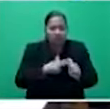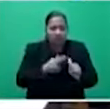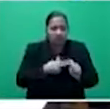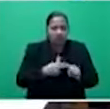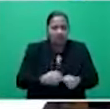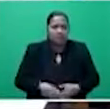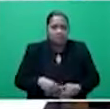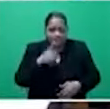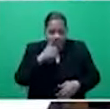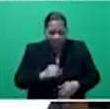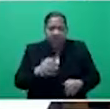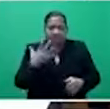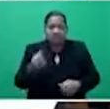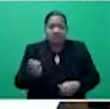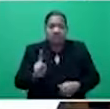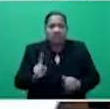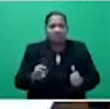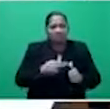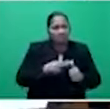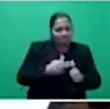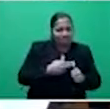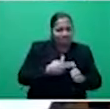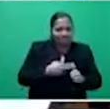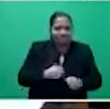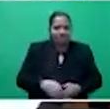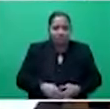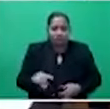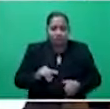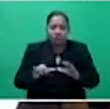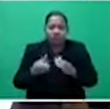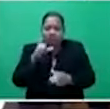biases in how public services operate and which groups are able to use them.